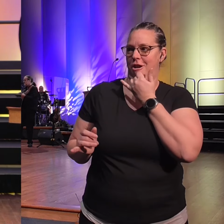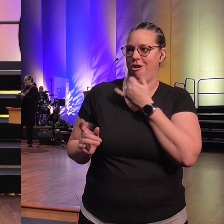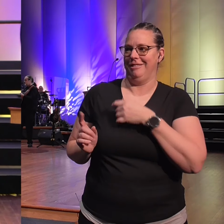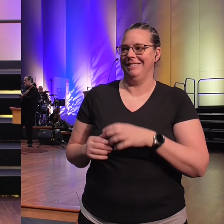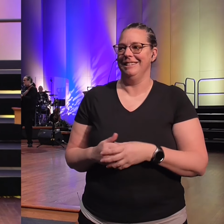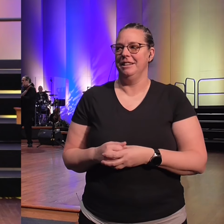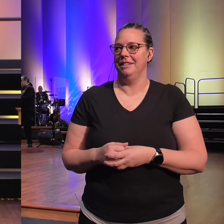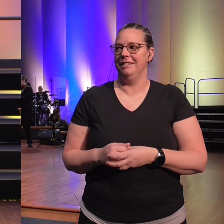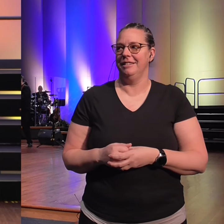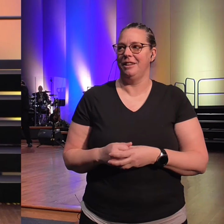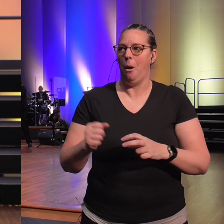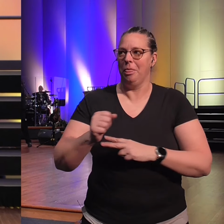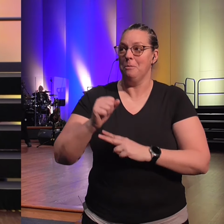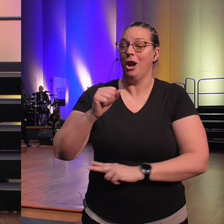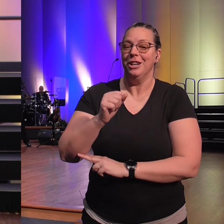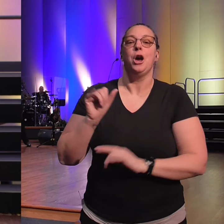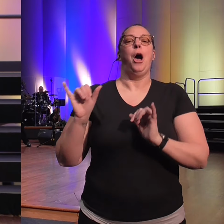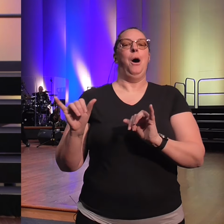Bridge.